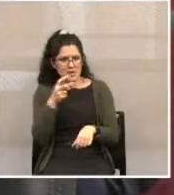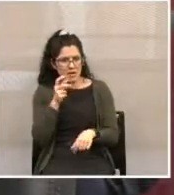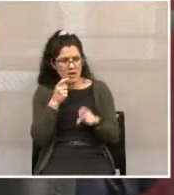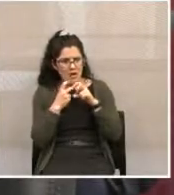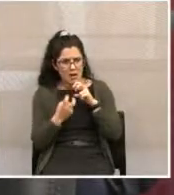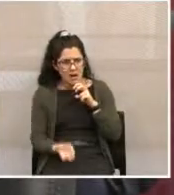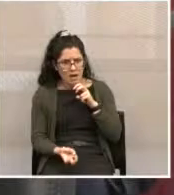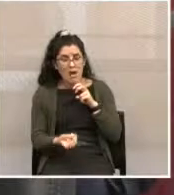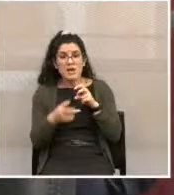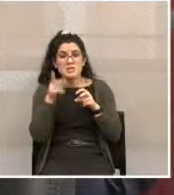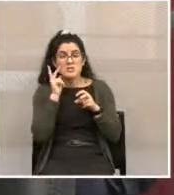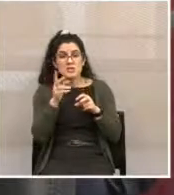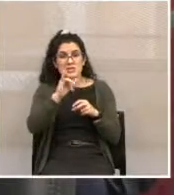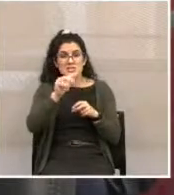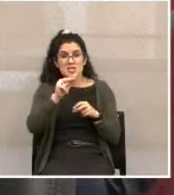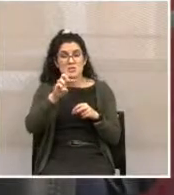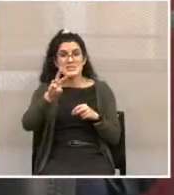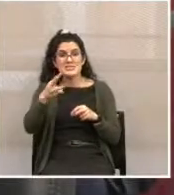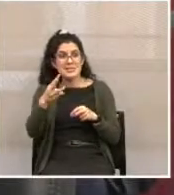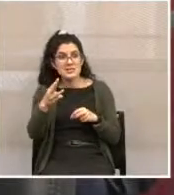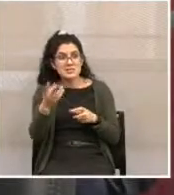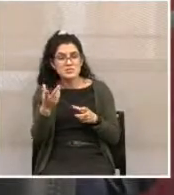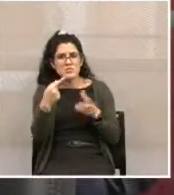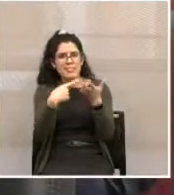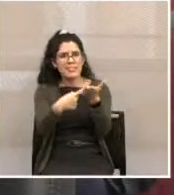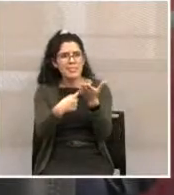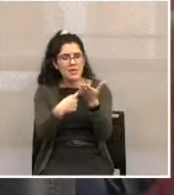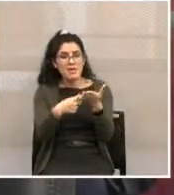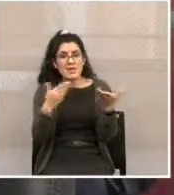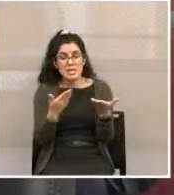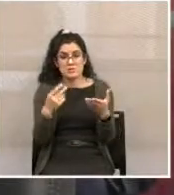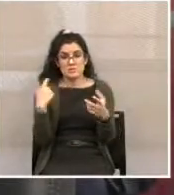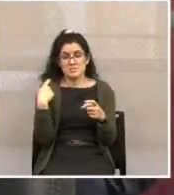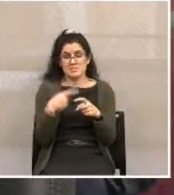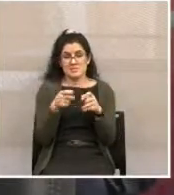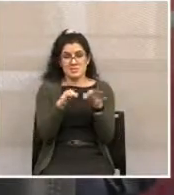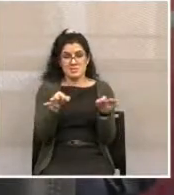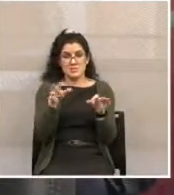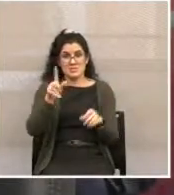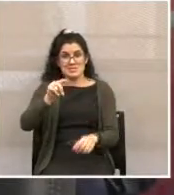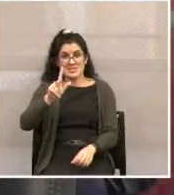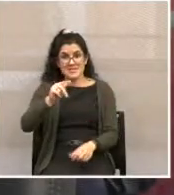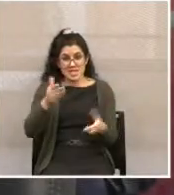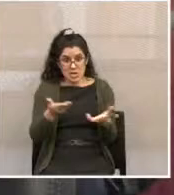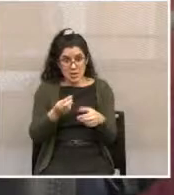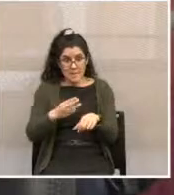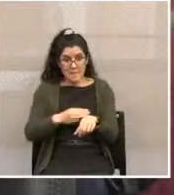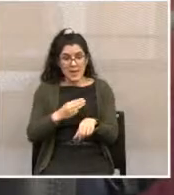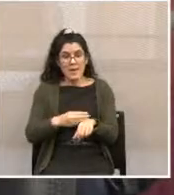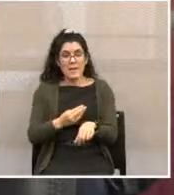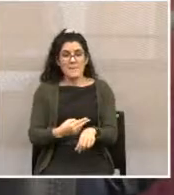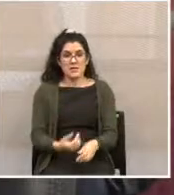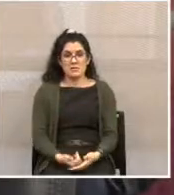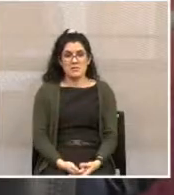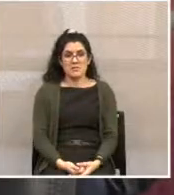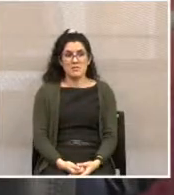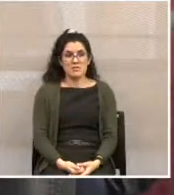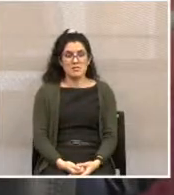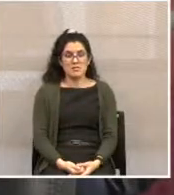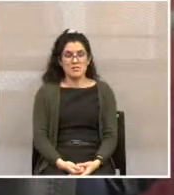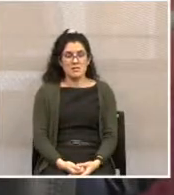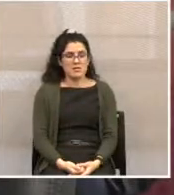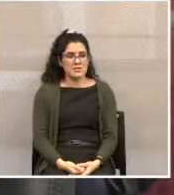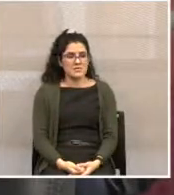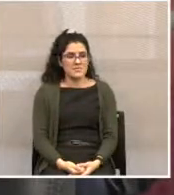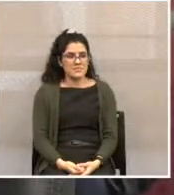because the coverage of January 6th here in Spanish language television in Miami was